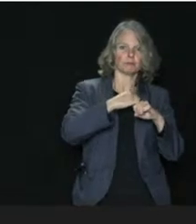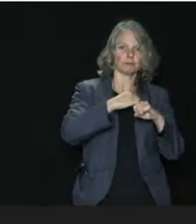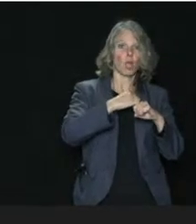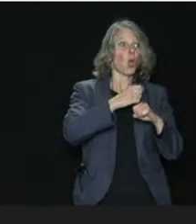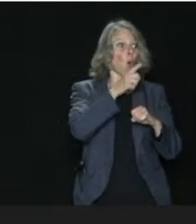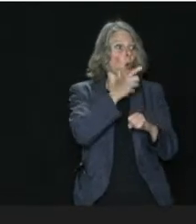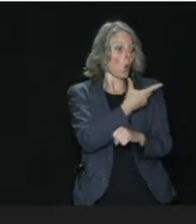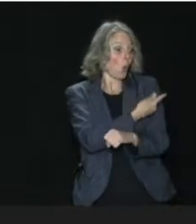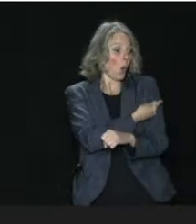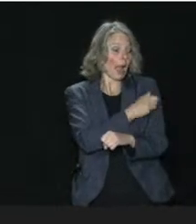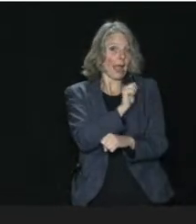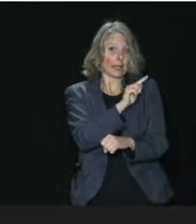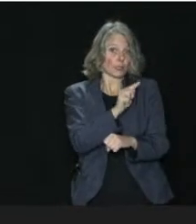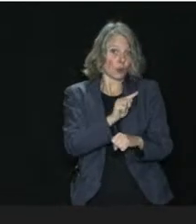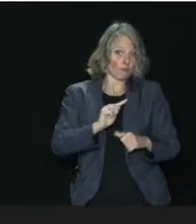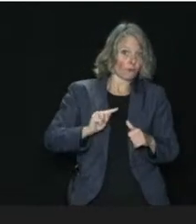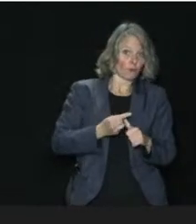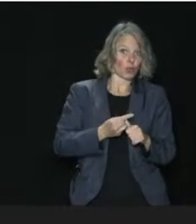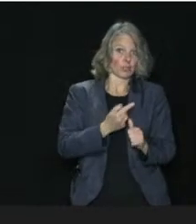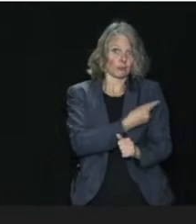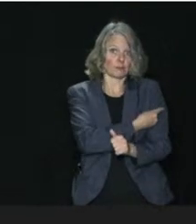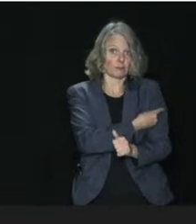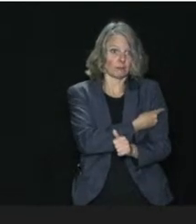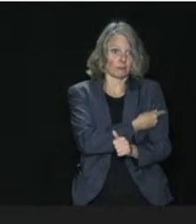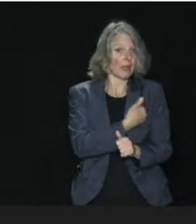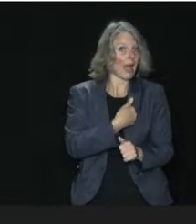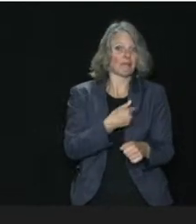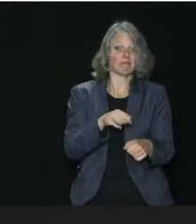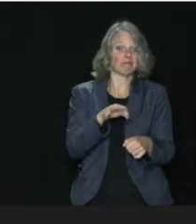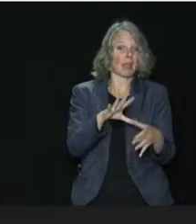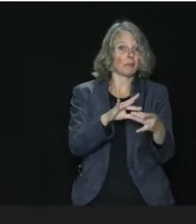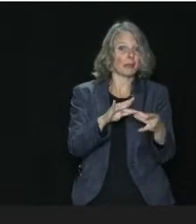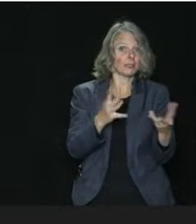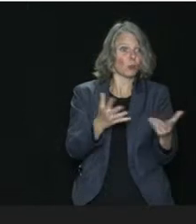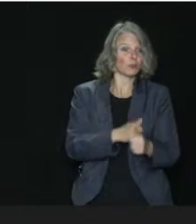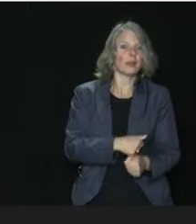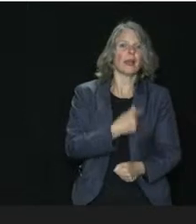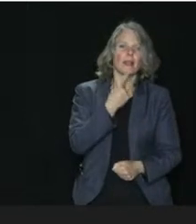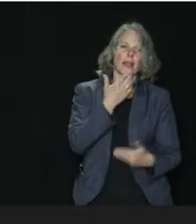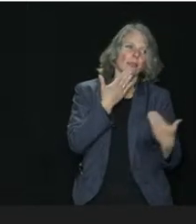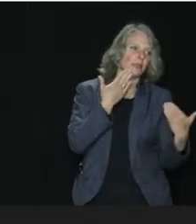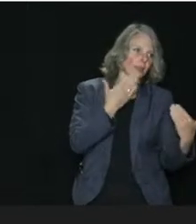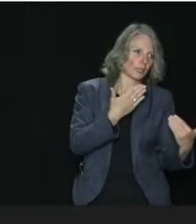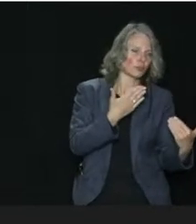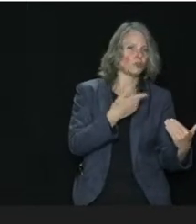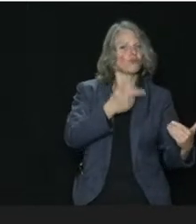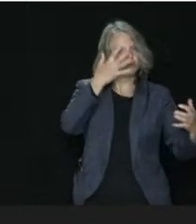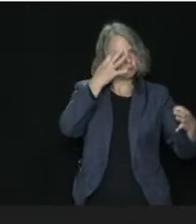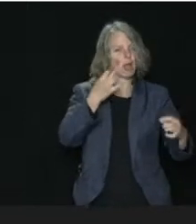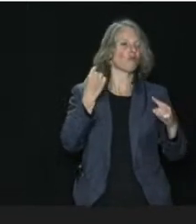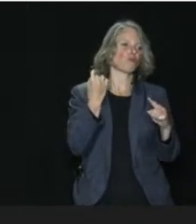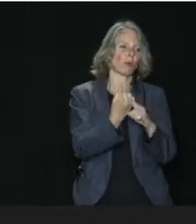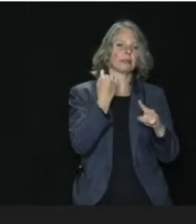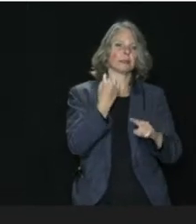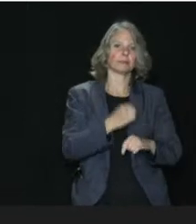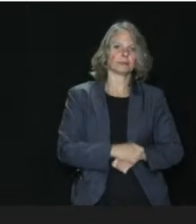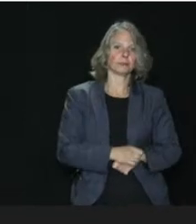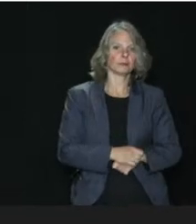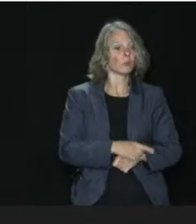of AstraZeneca, I just have a simple message, which is to say thank you. You've done the right thing. You're protected against